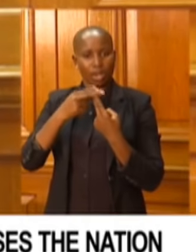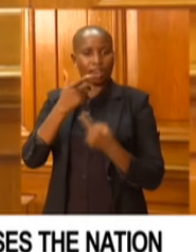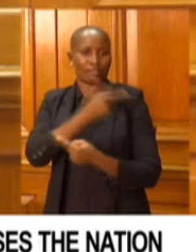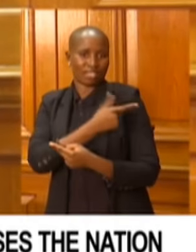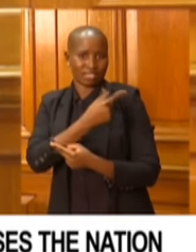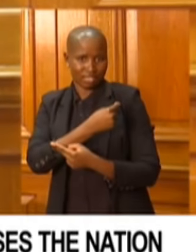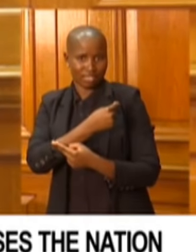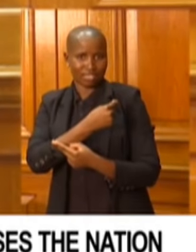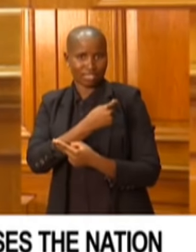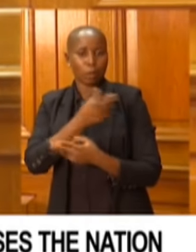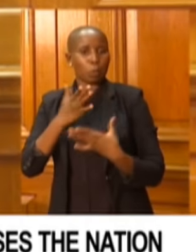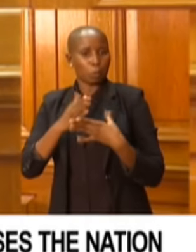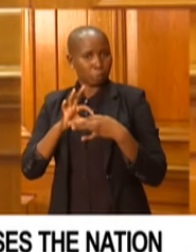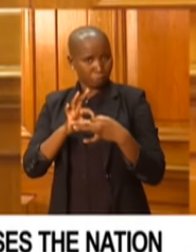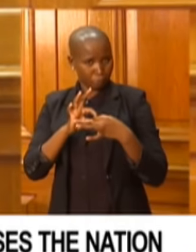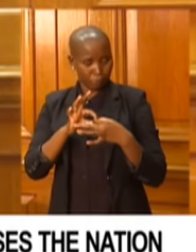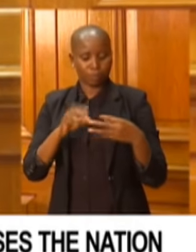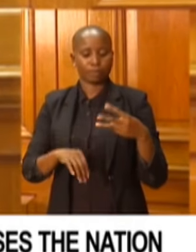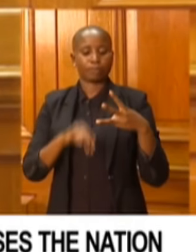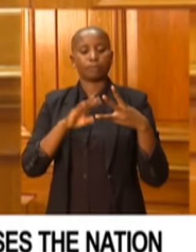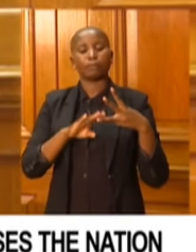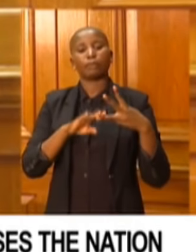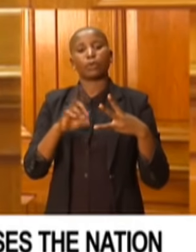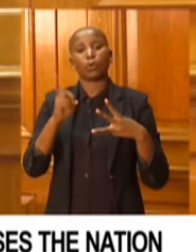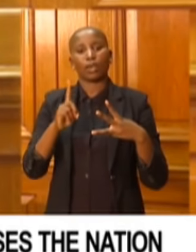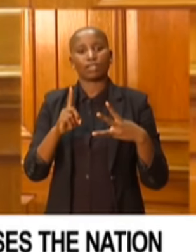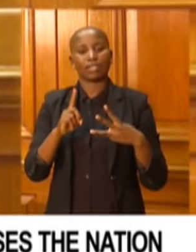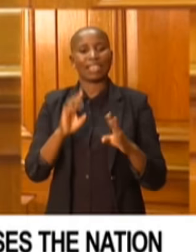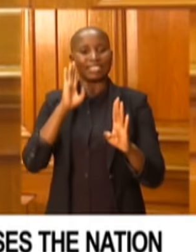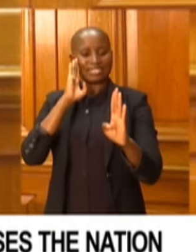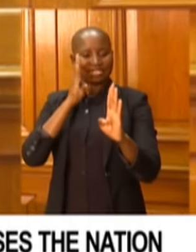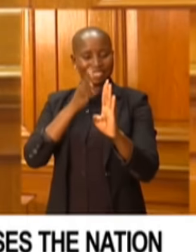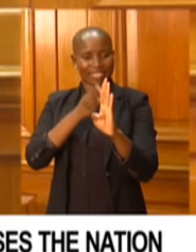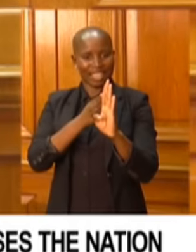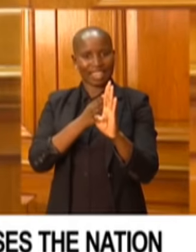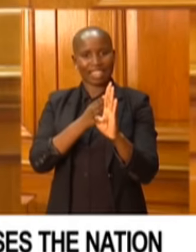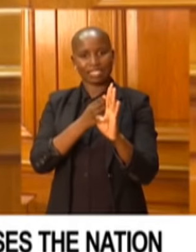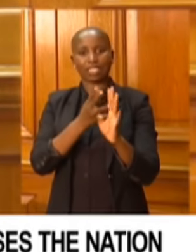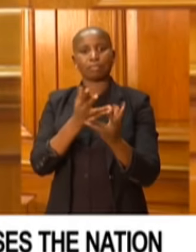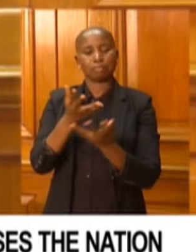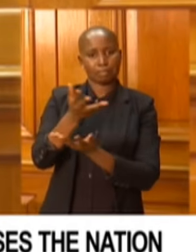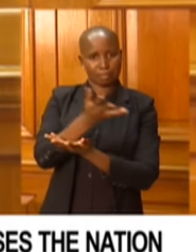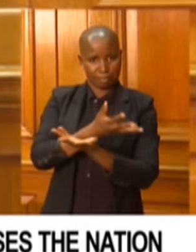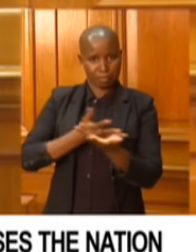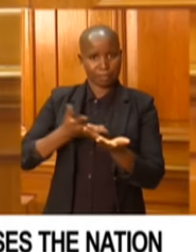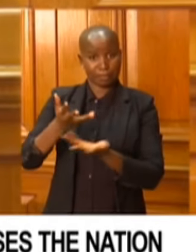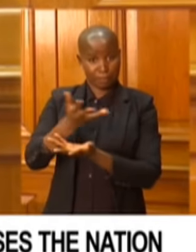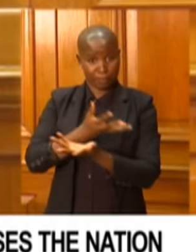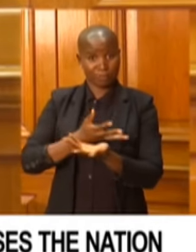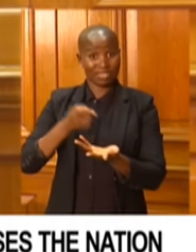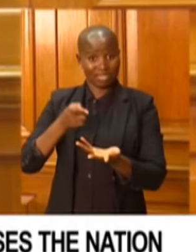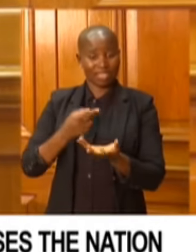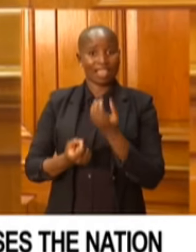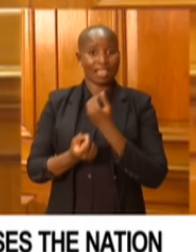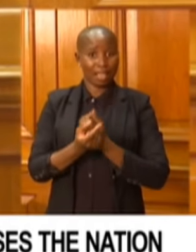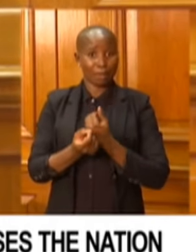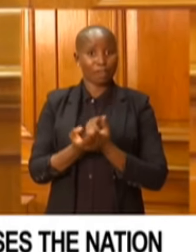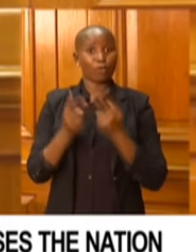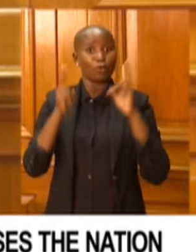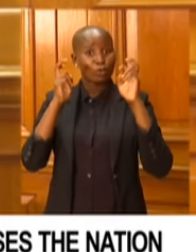initiative. And the third one is the direct engagements that we're having with